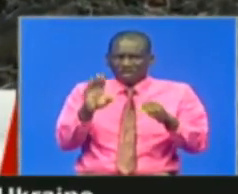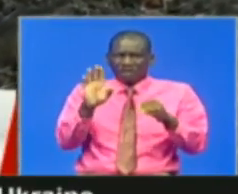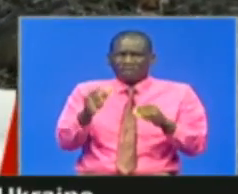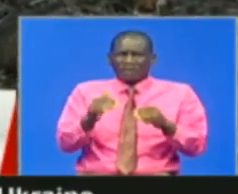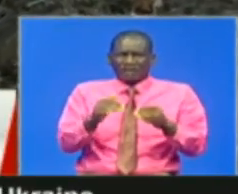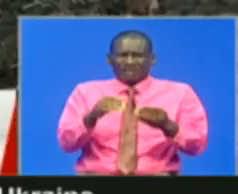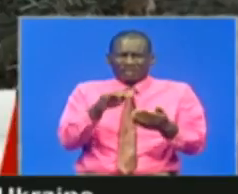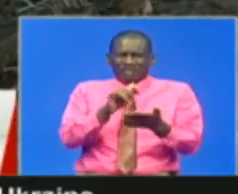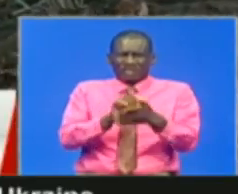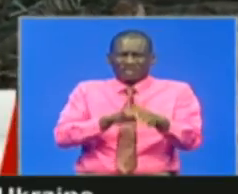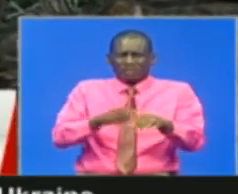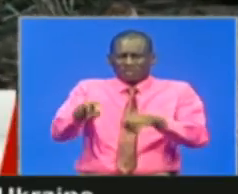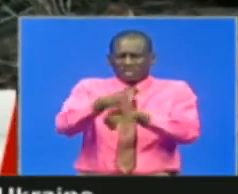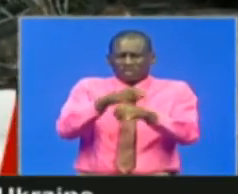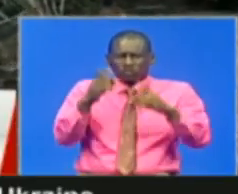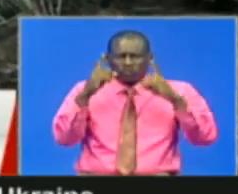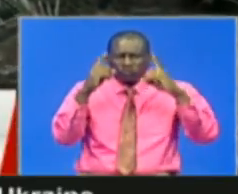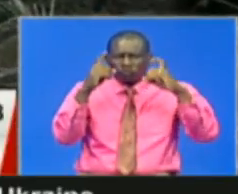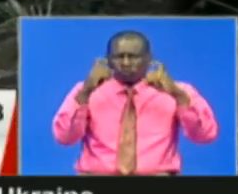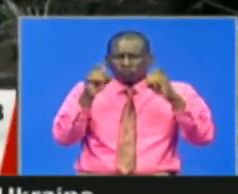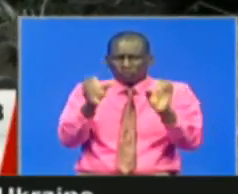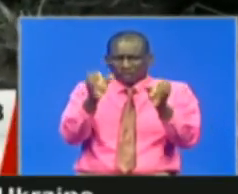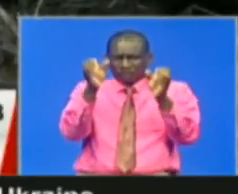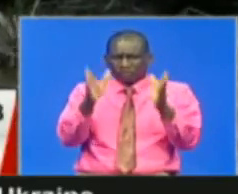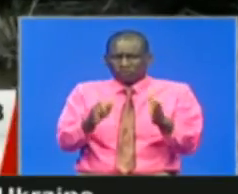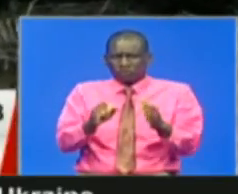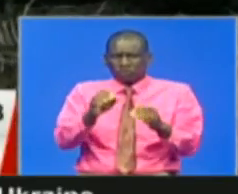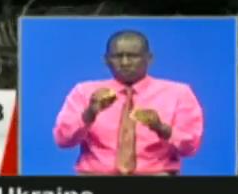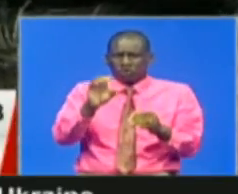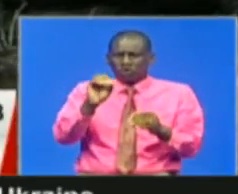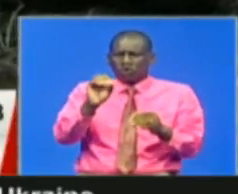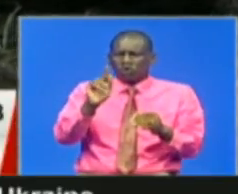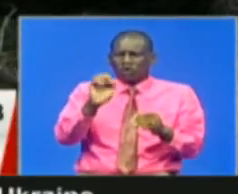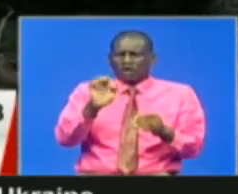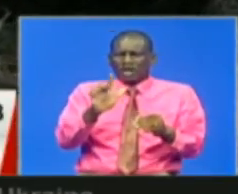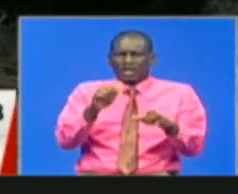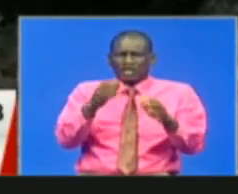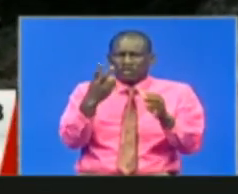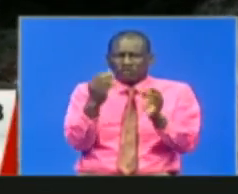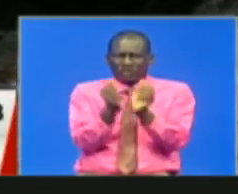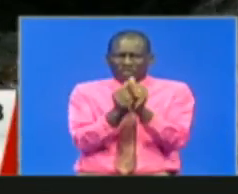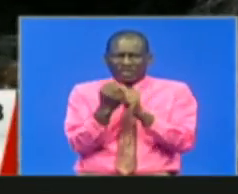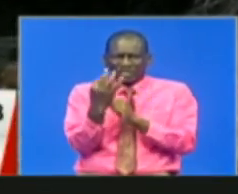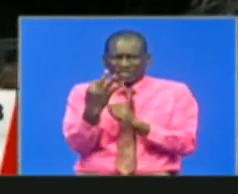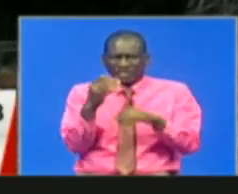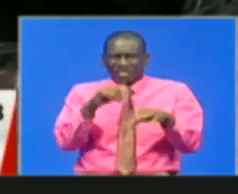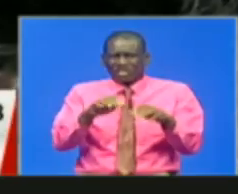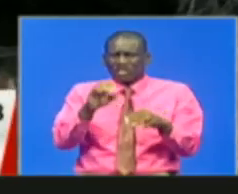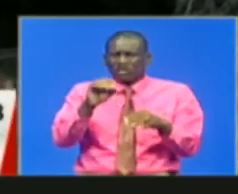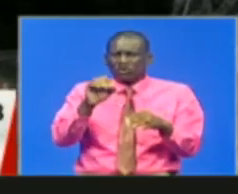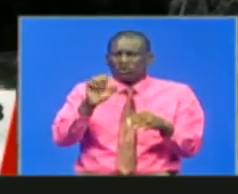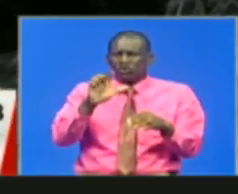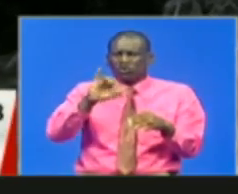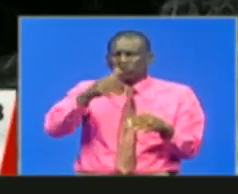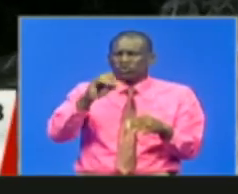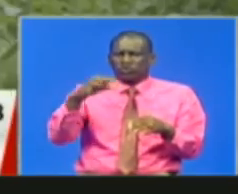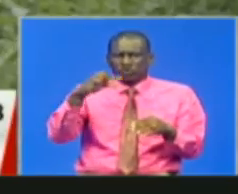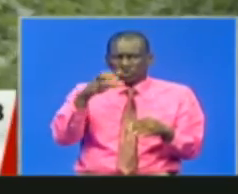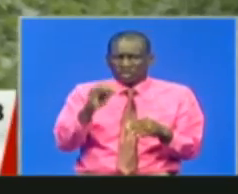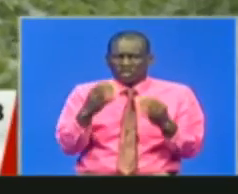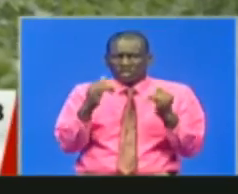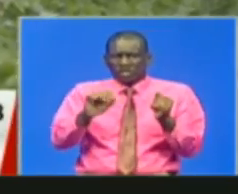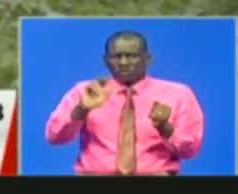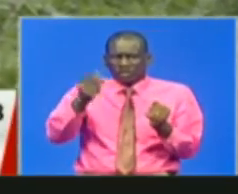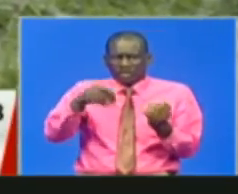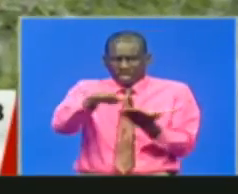then nation photojournalist Phoebe Okal in 2013 at Oljogi Conservancy. Now, a